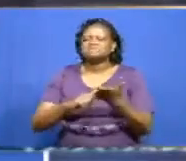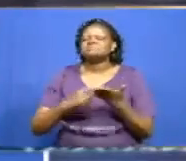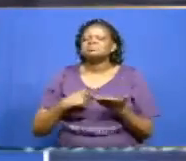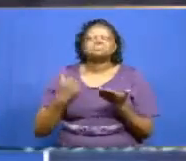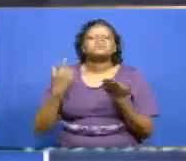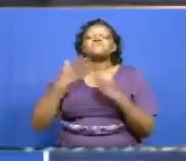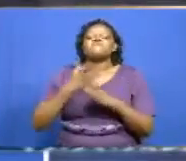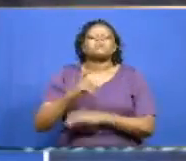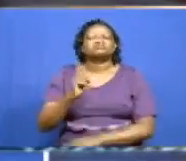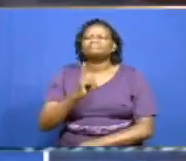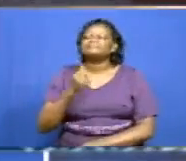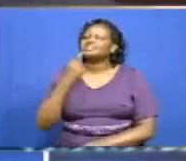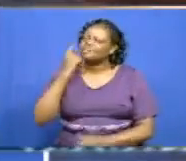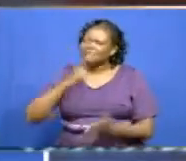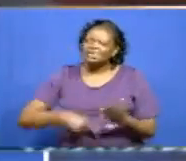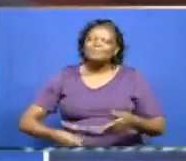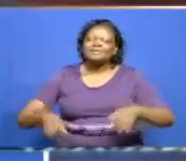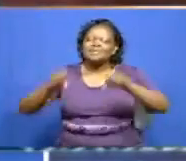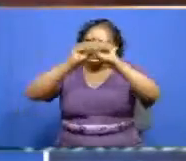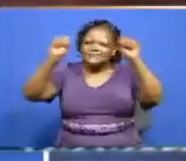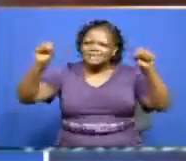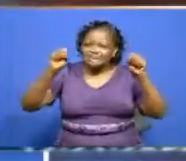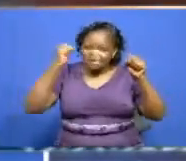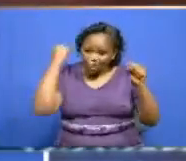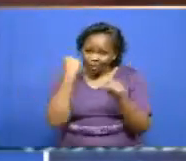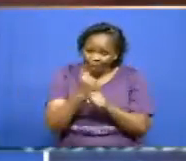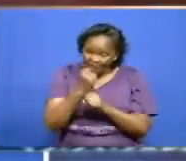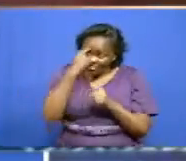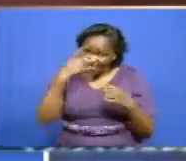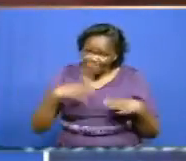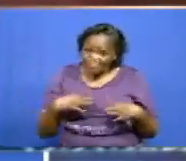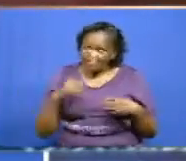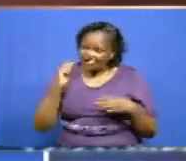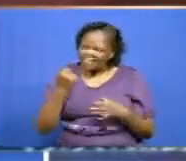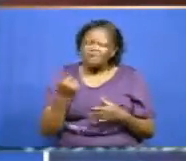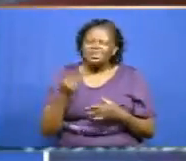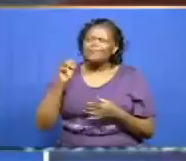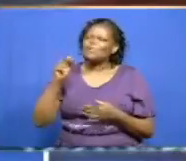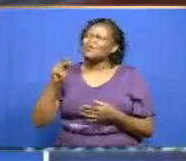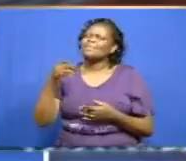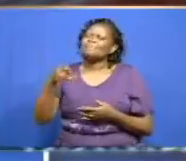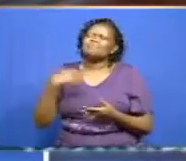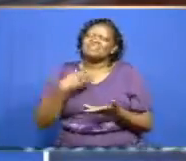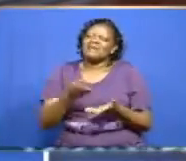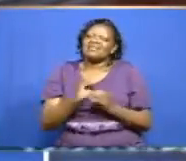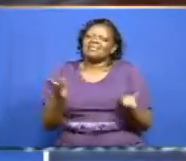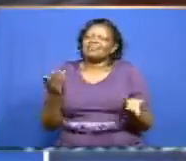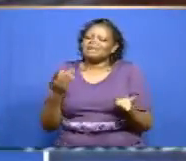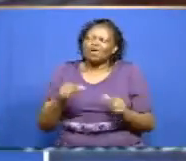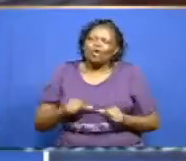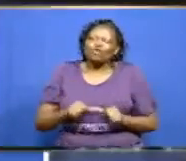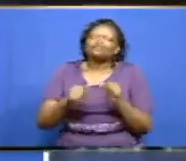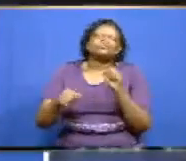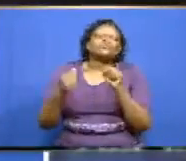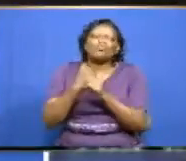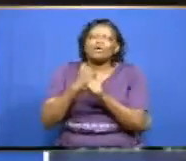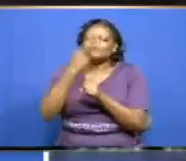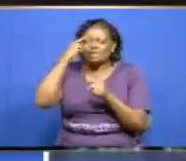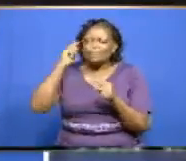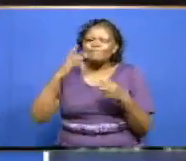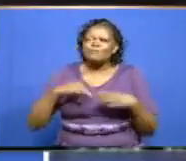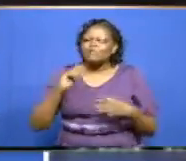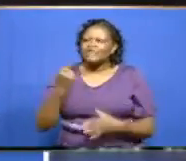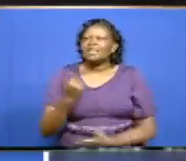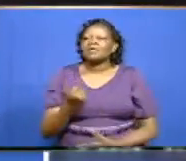President, now therefore deliver for the people of Kenya. Murkomen is out of the way. If I was your stumbling block, deliver for the people of Kenya.